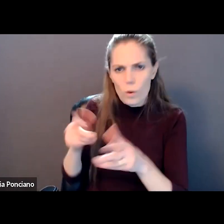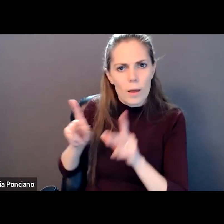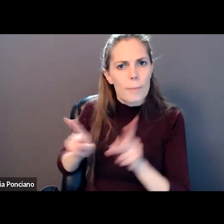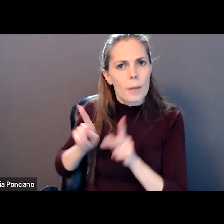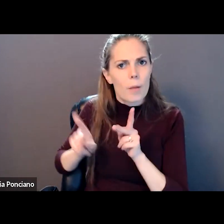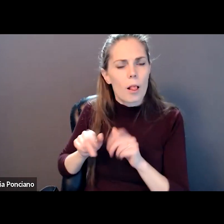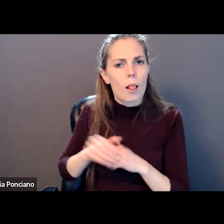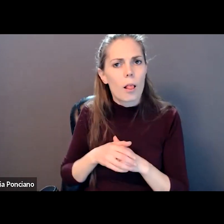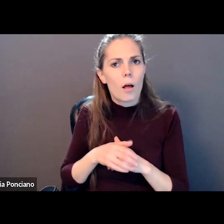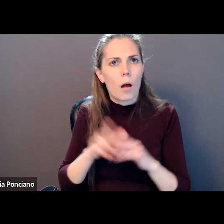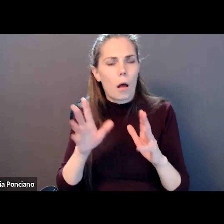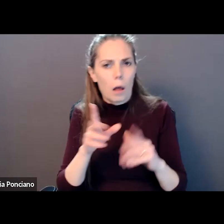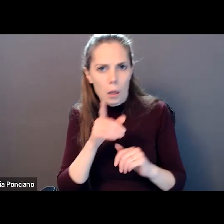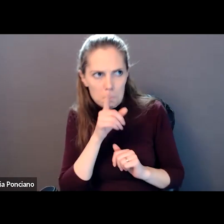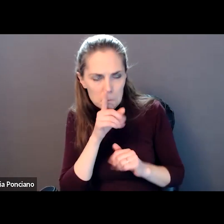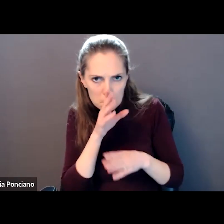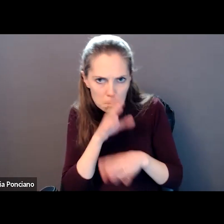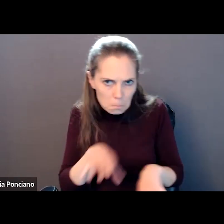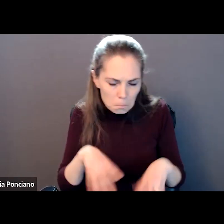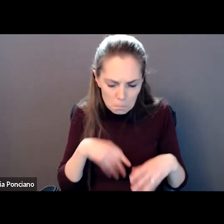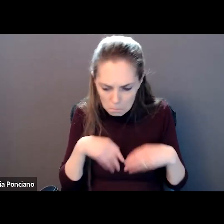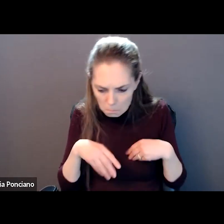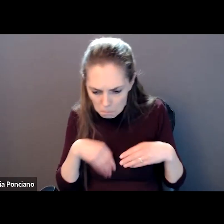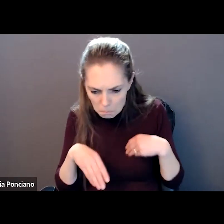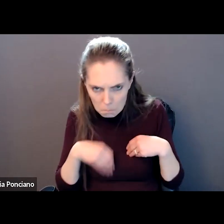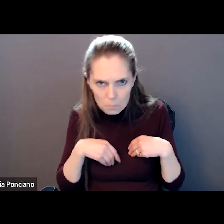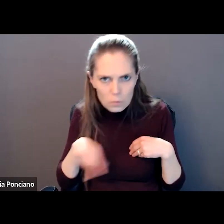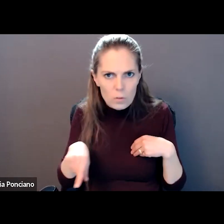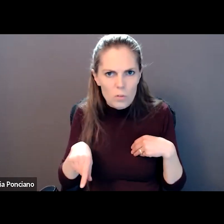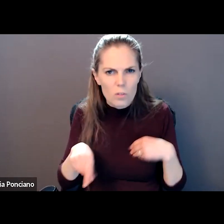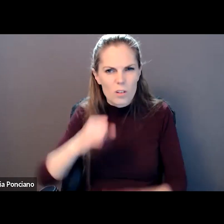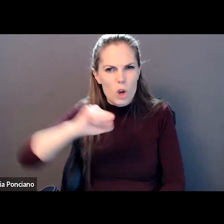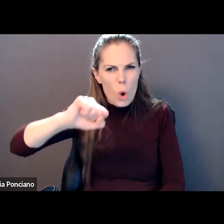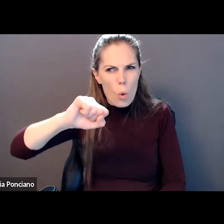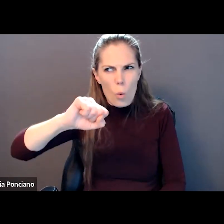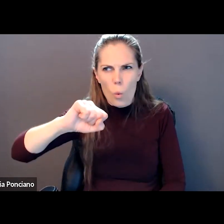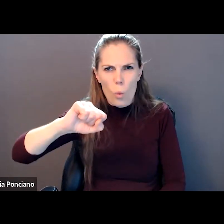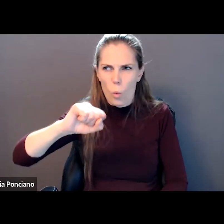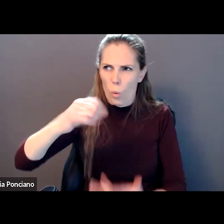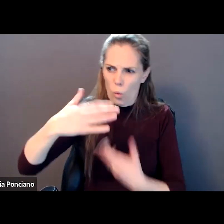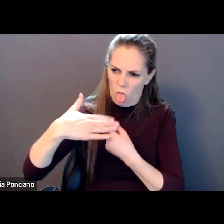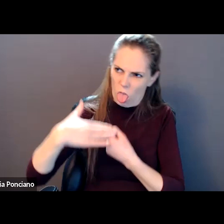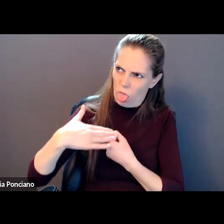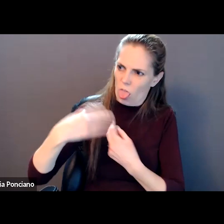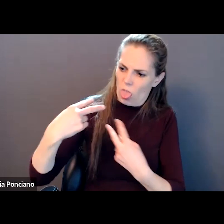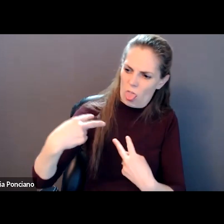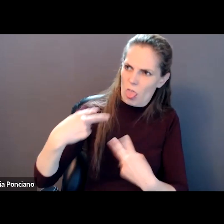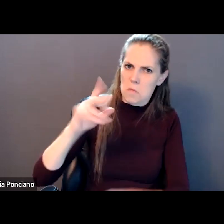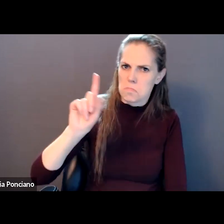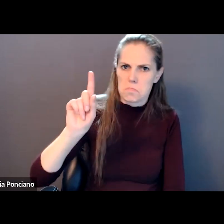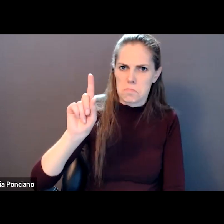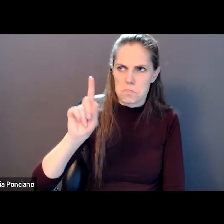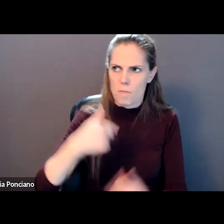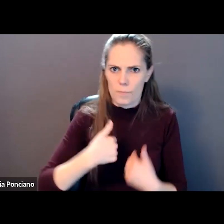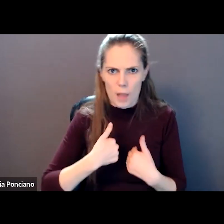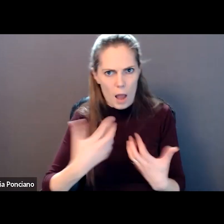this is not the way we want to be treated. This is not what we see as being included in society.